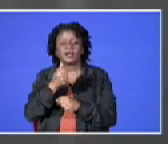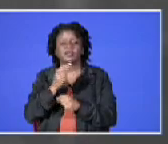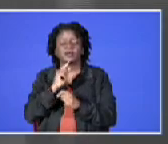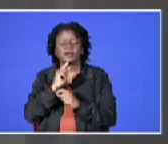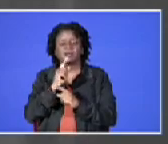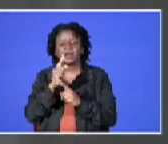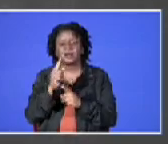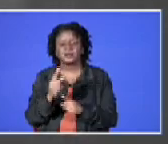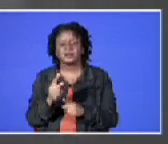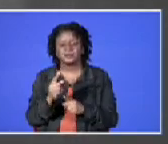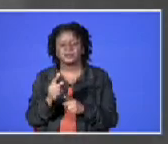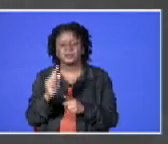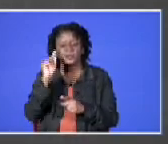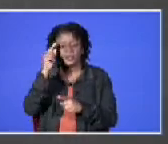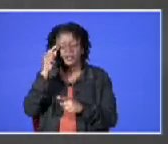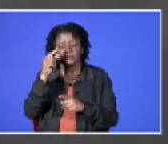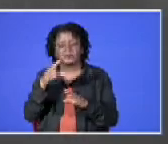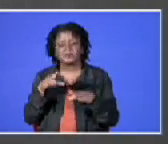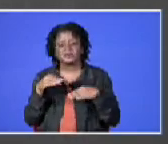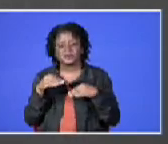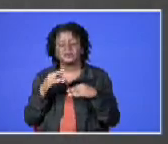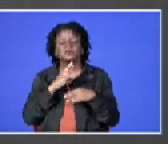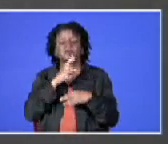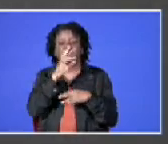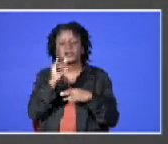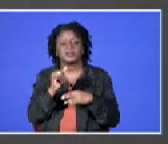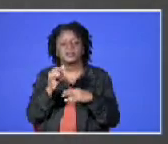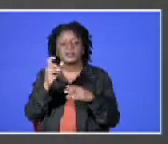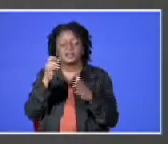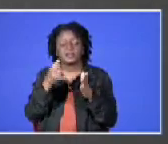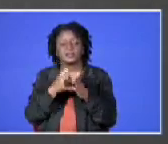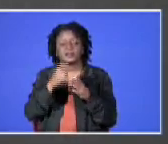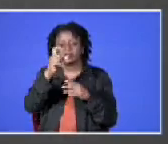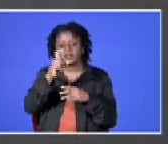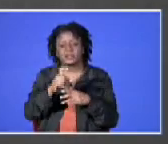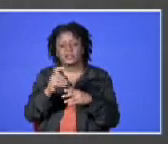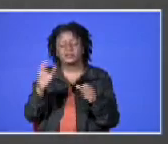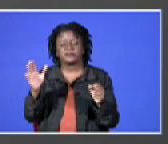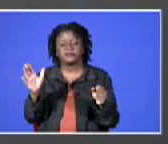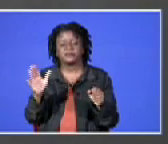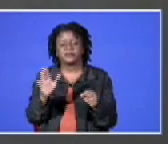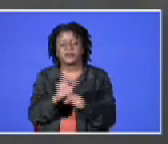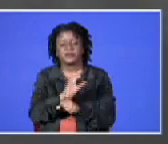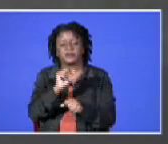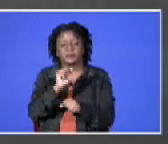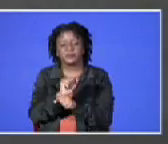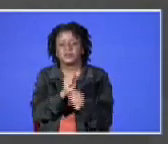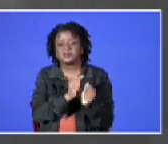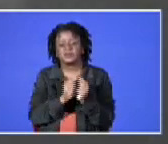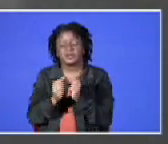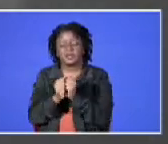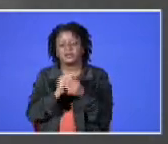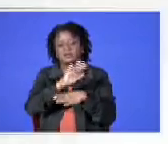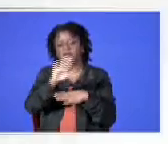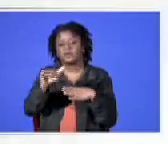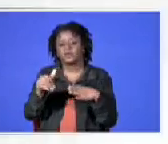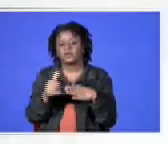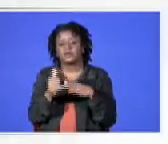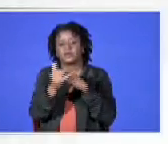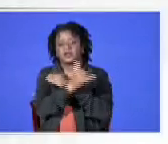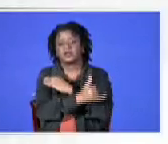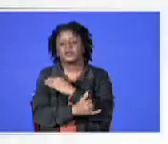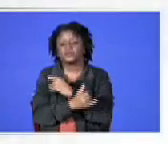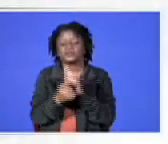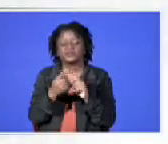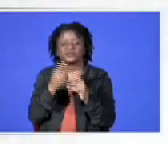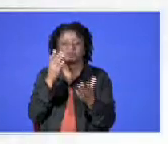with the reality that it's going to take the full cooperation of the entire country to put a halt to this global pandemic. Altaviz Munnings joins